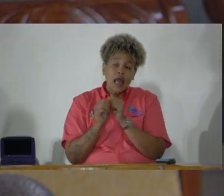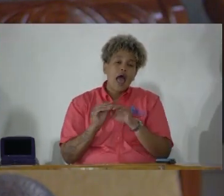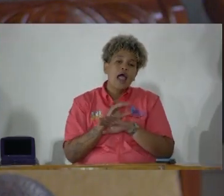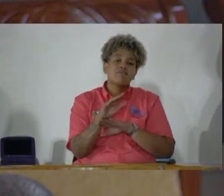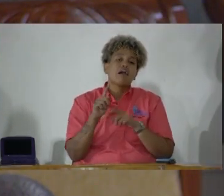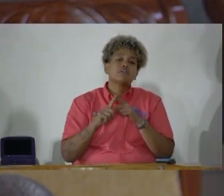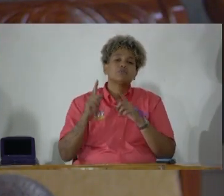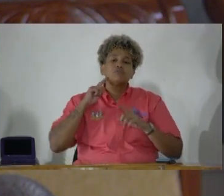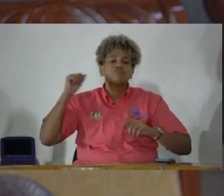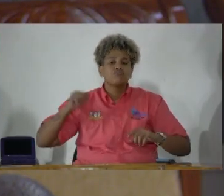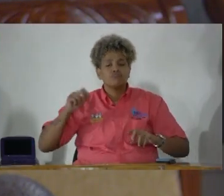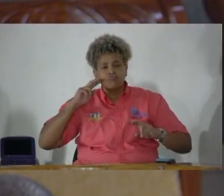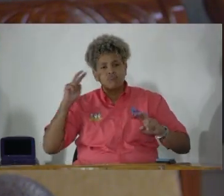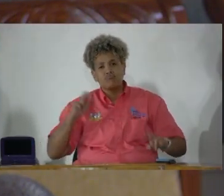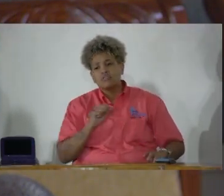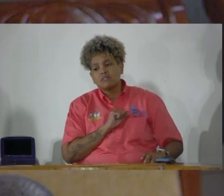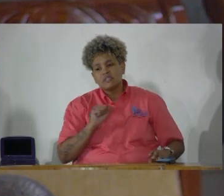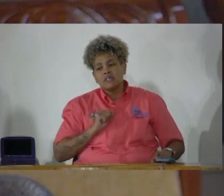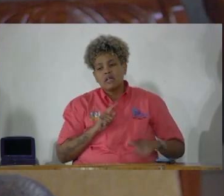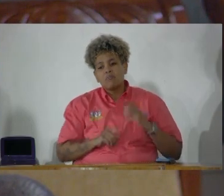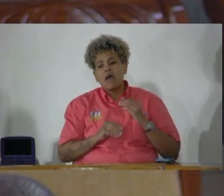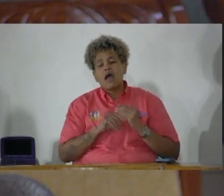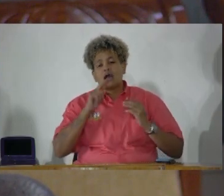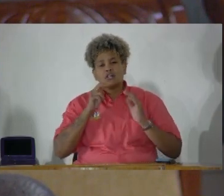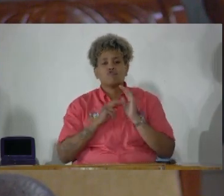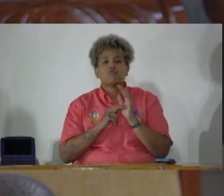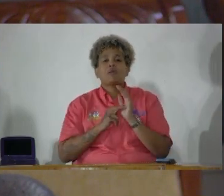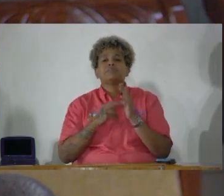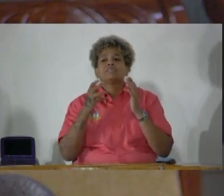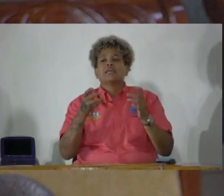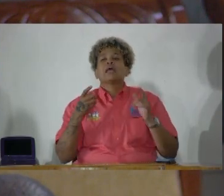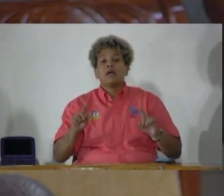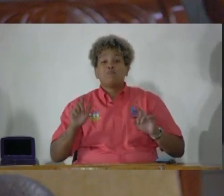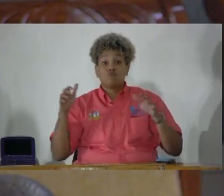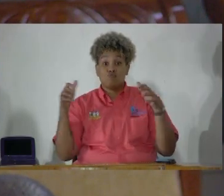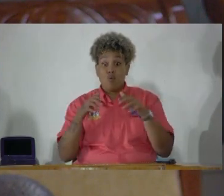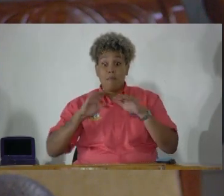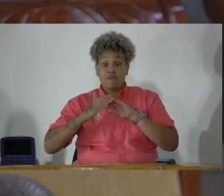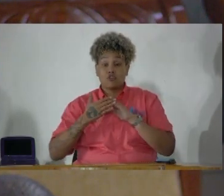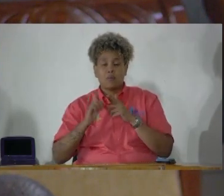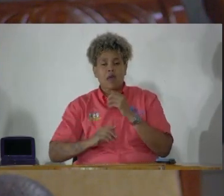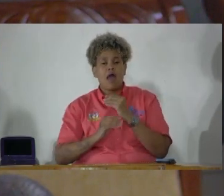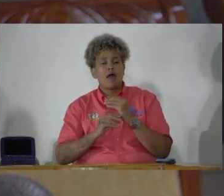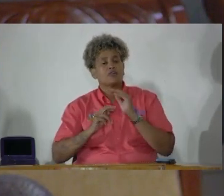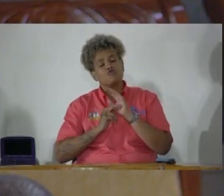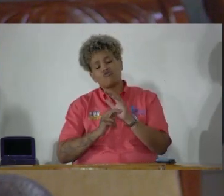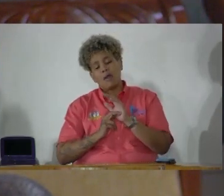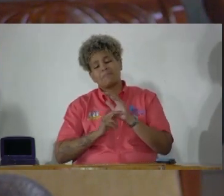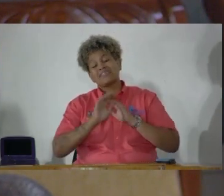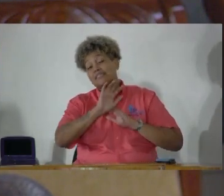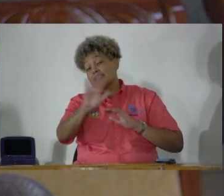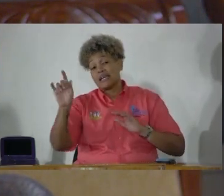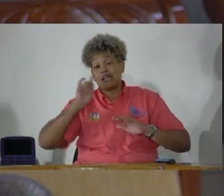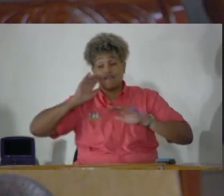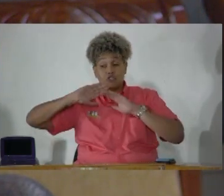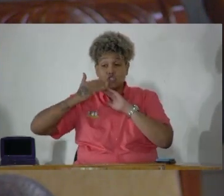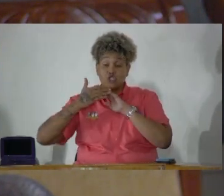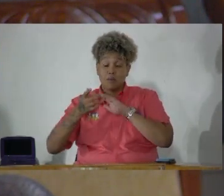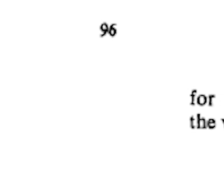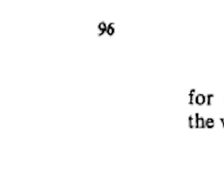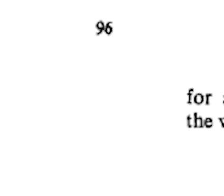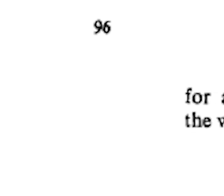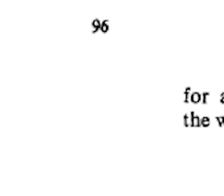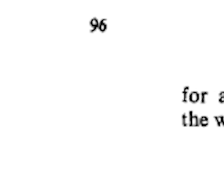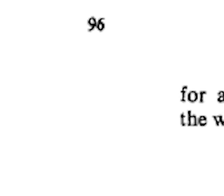and consent of the Senate and the House of Representatives of Jamaica, or the House of Representatives of Jamaica, as the case may